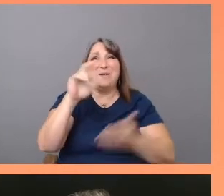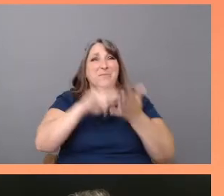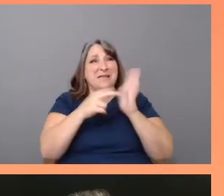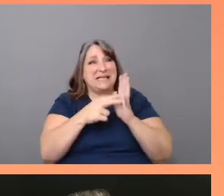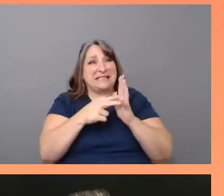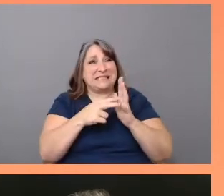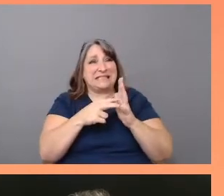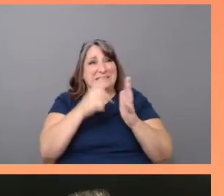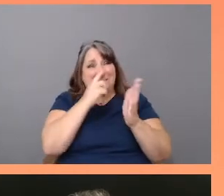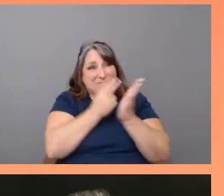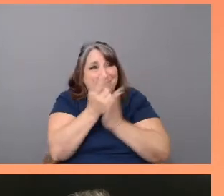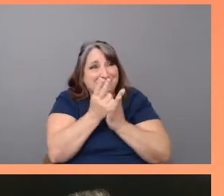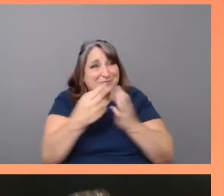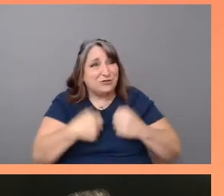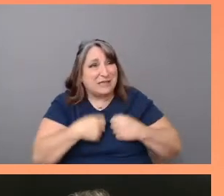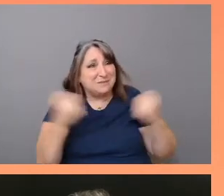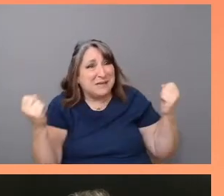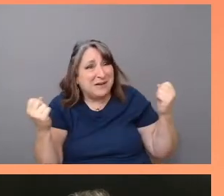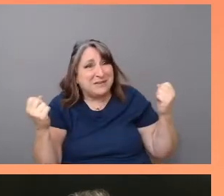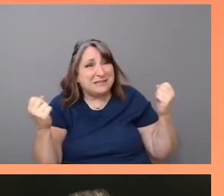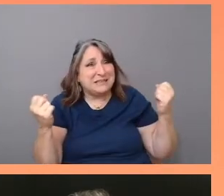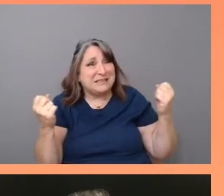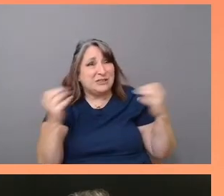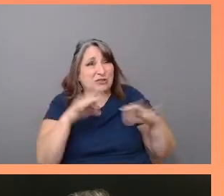critical here for me. And I cannot